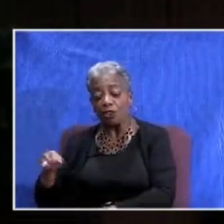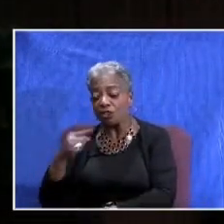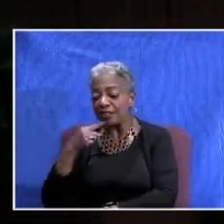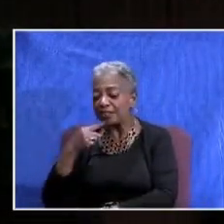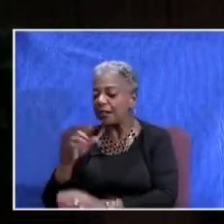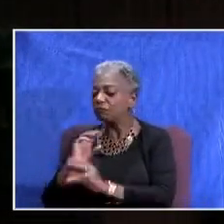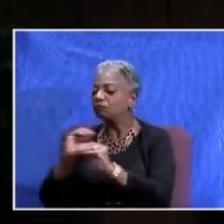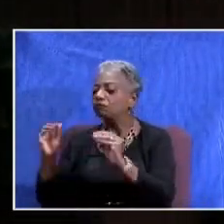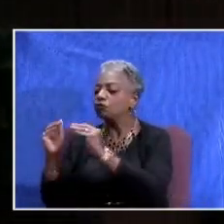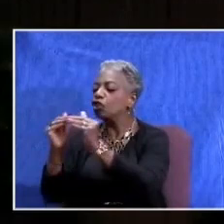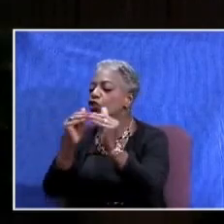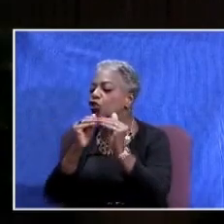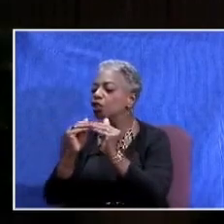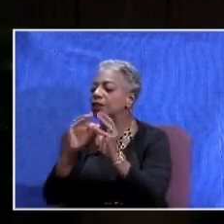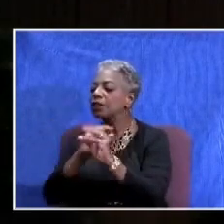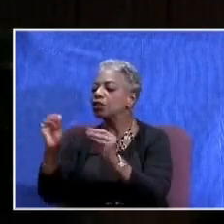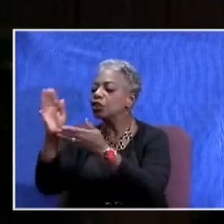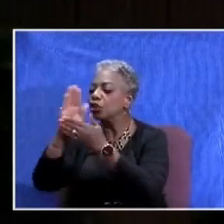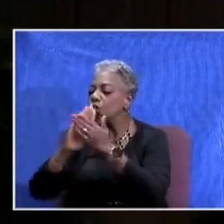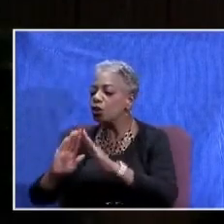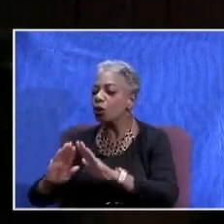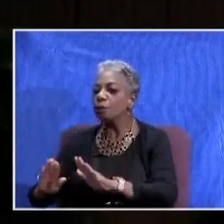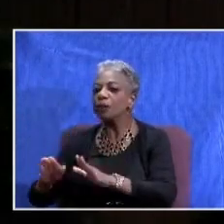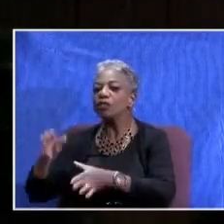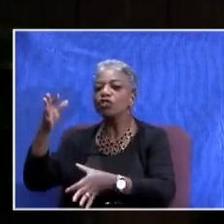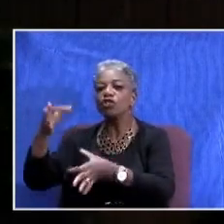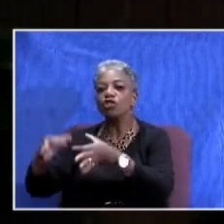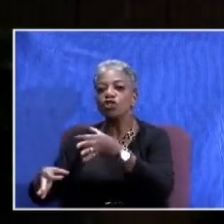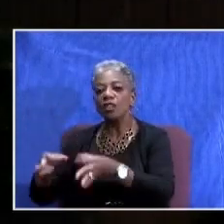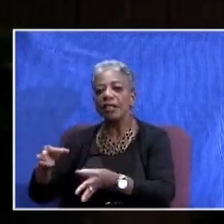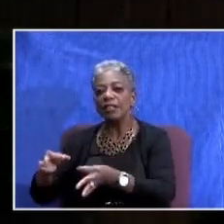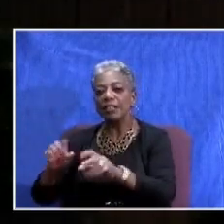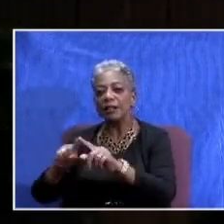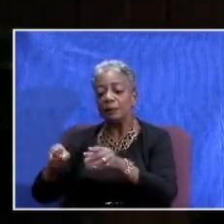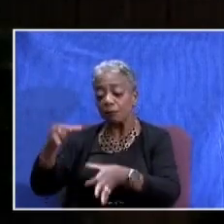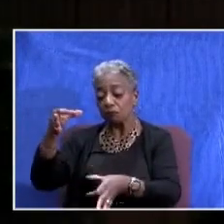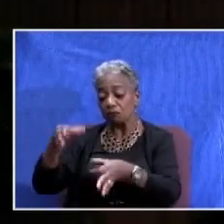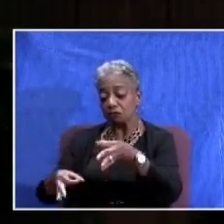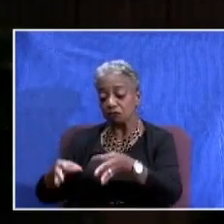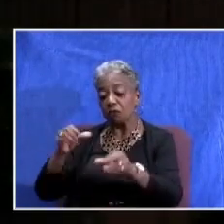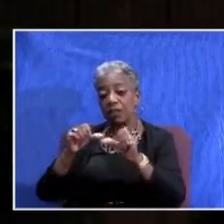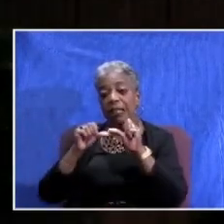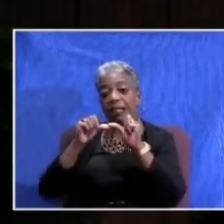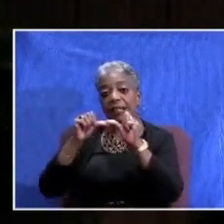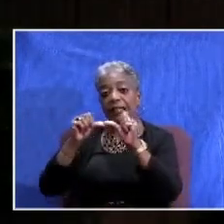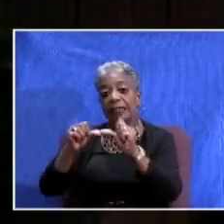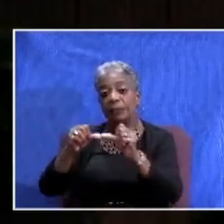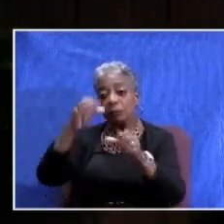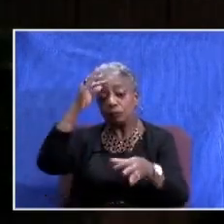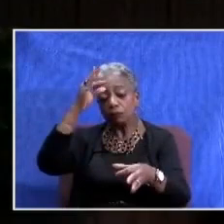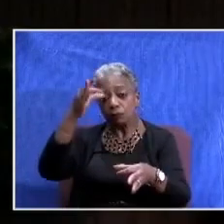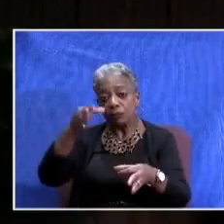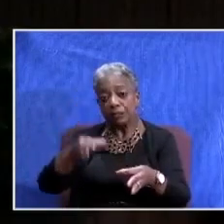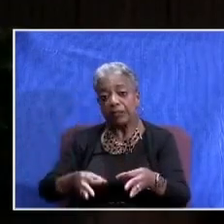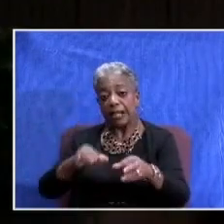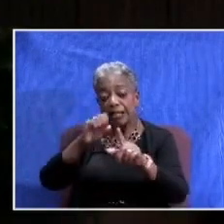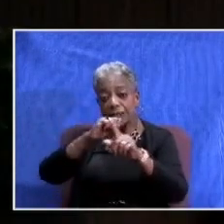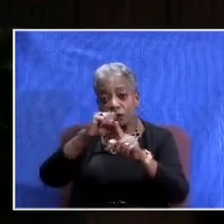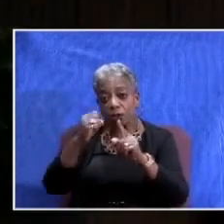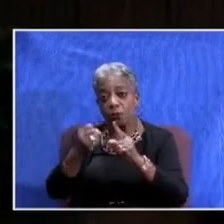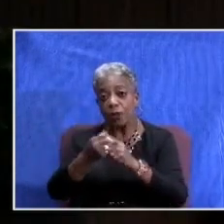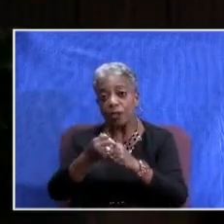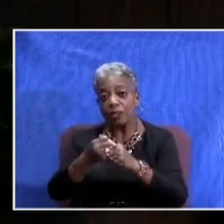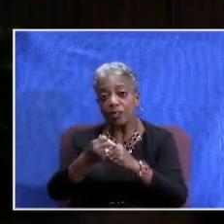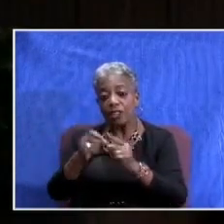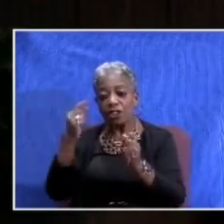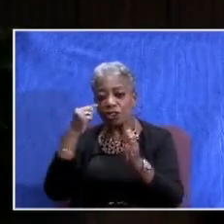justice, no peace, judge. And he just says, let's keep on with the proceedings. So you see, don't you, the request, give me justice. You